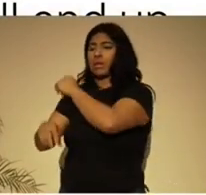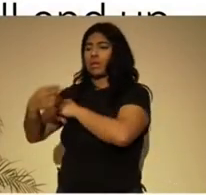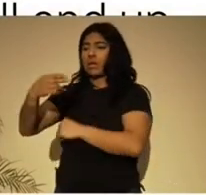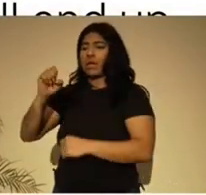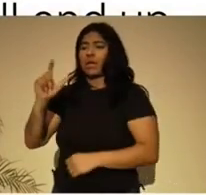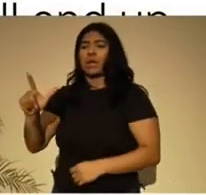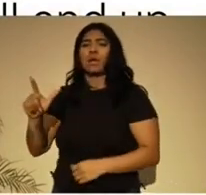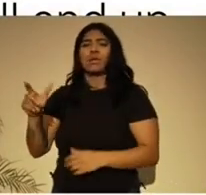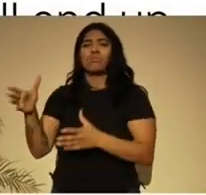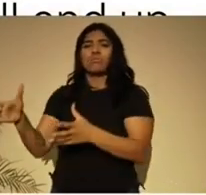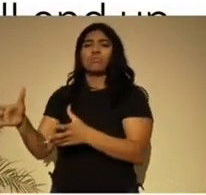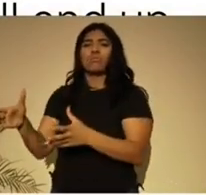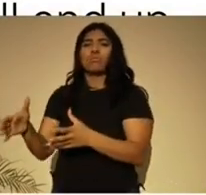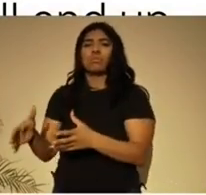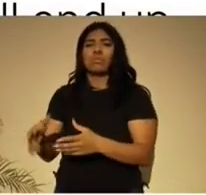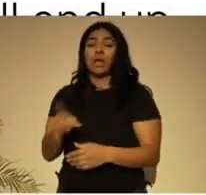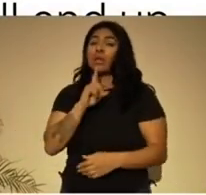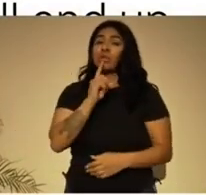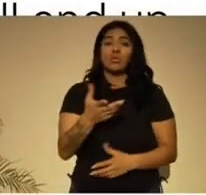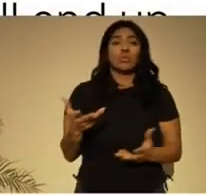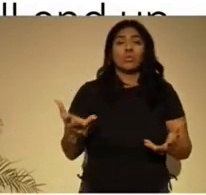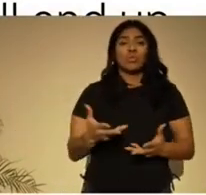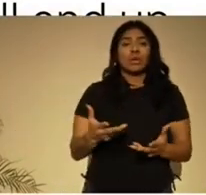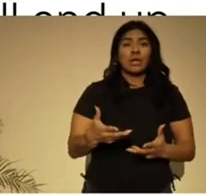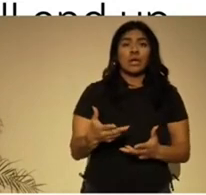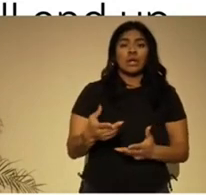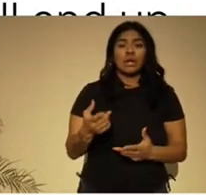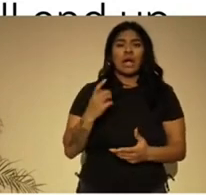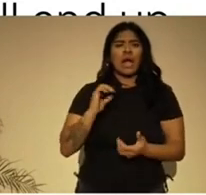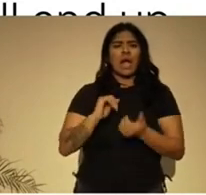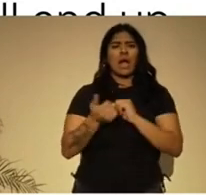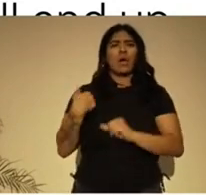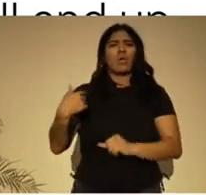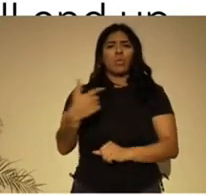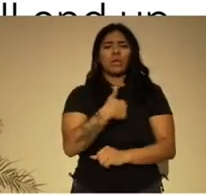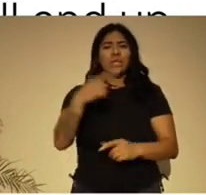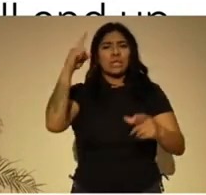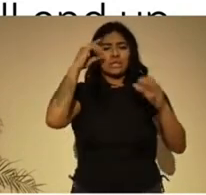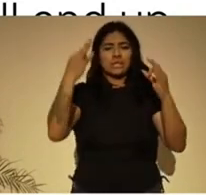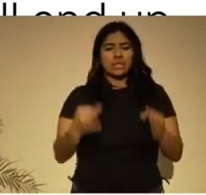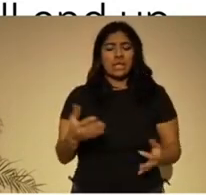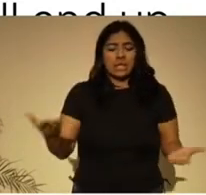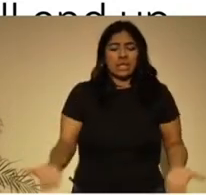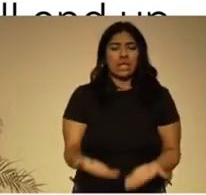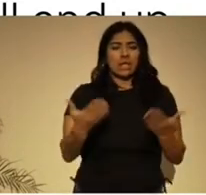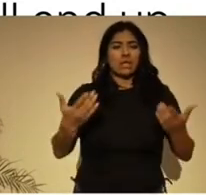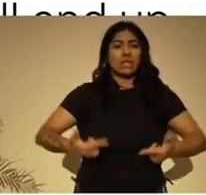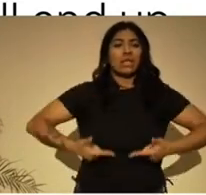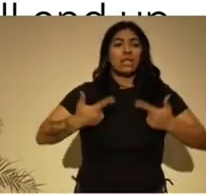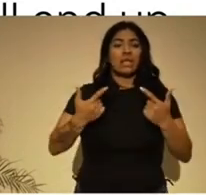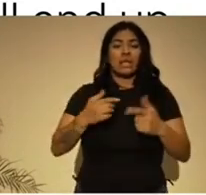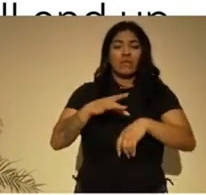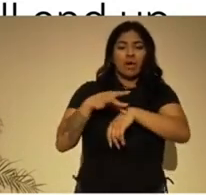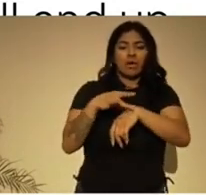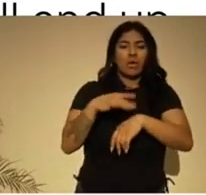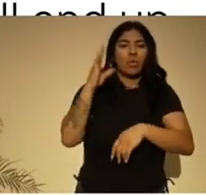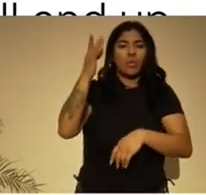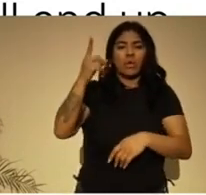hell. And the truth is that how we decide to live here on earth determines where we will end